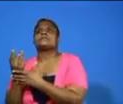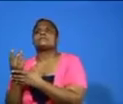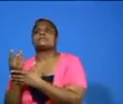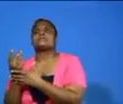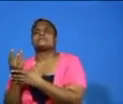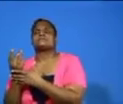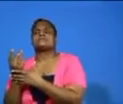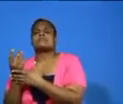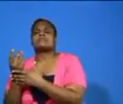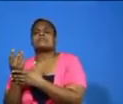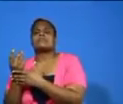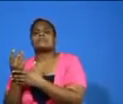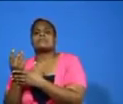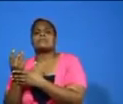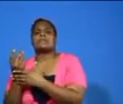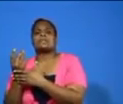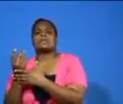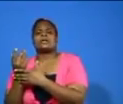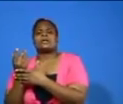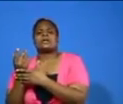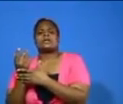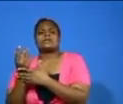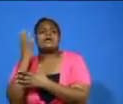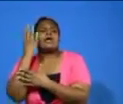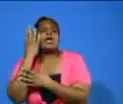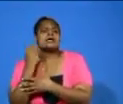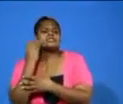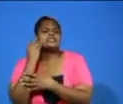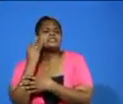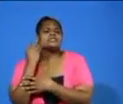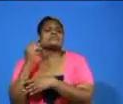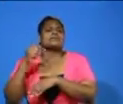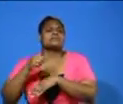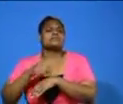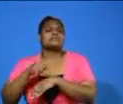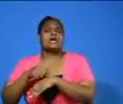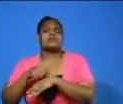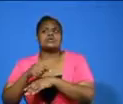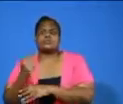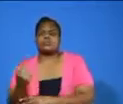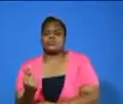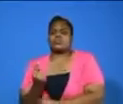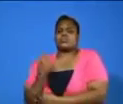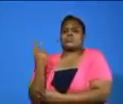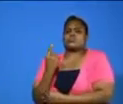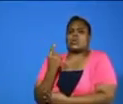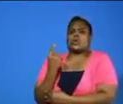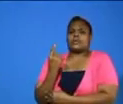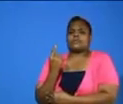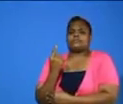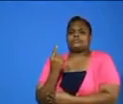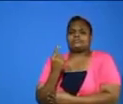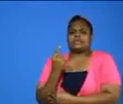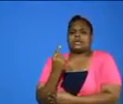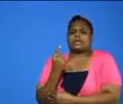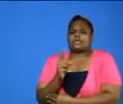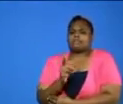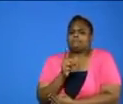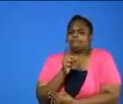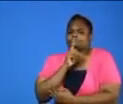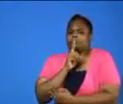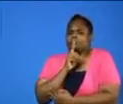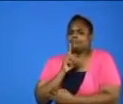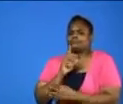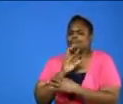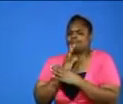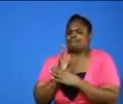moments where you share neither with wife, husband, nor children, nor work associates that which bothers you